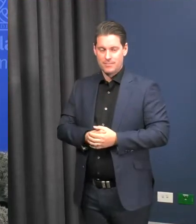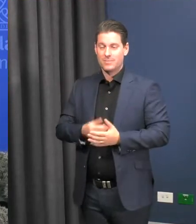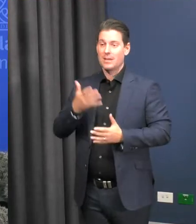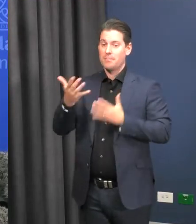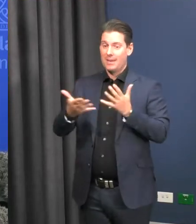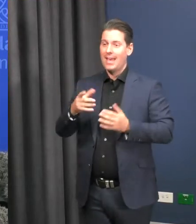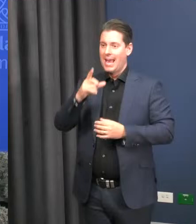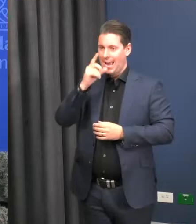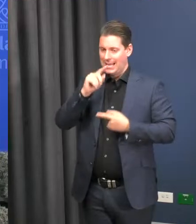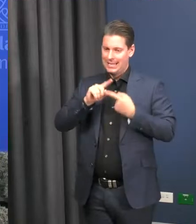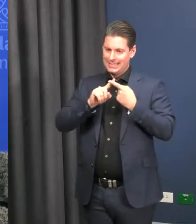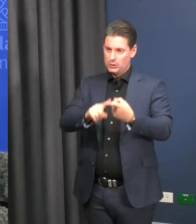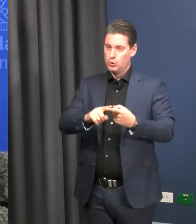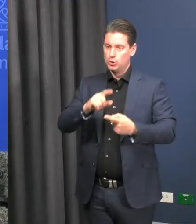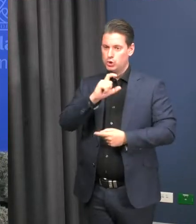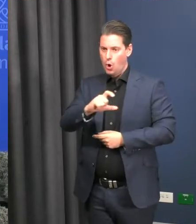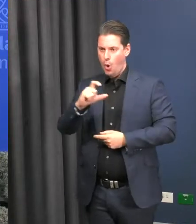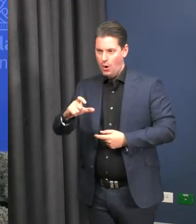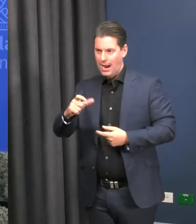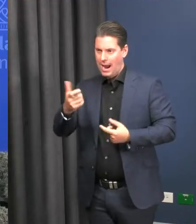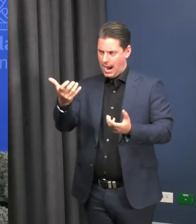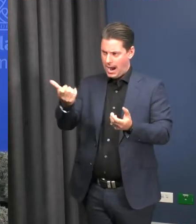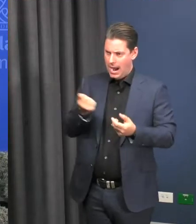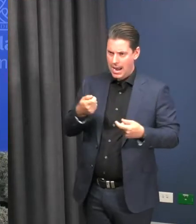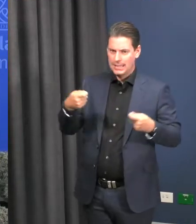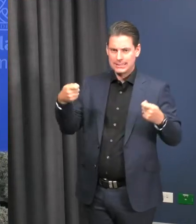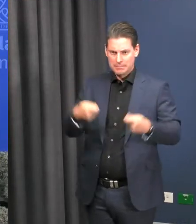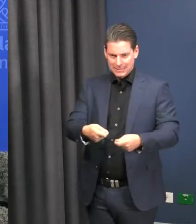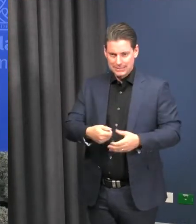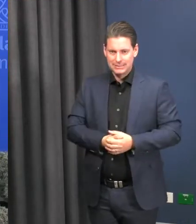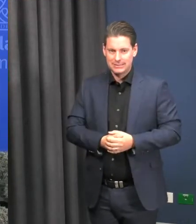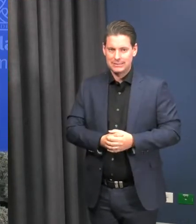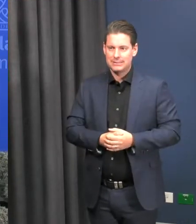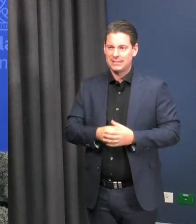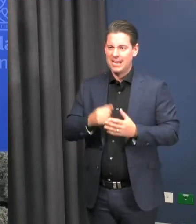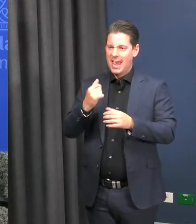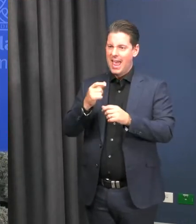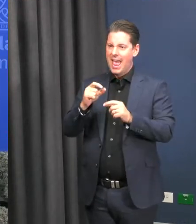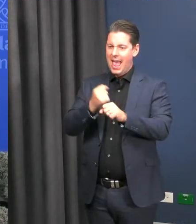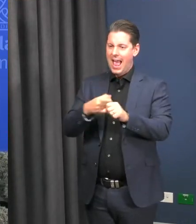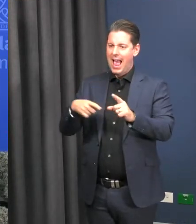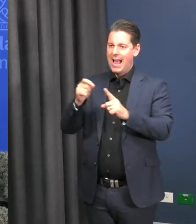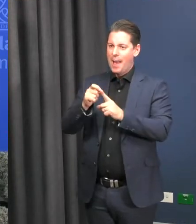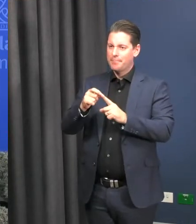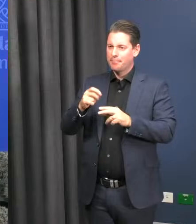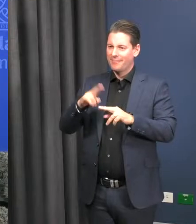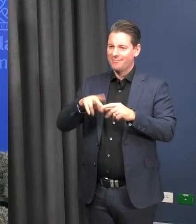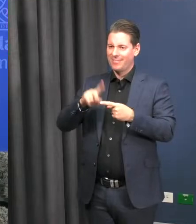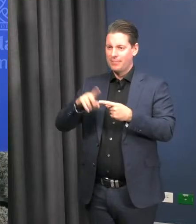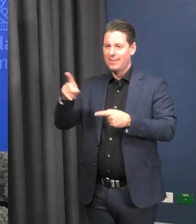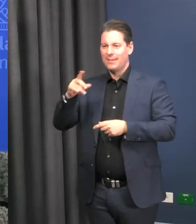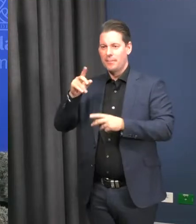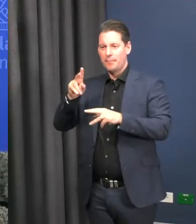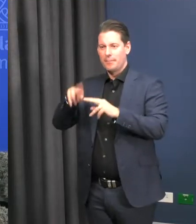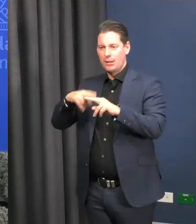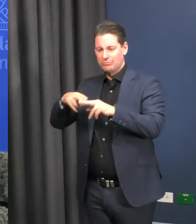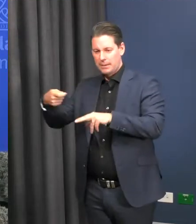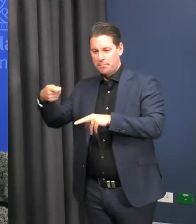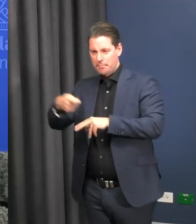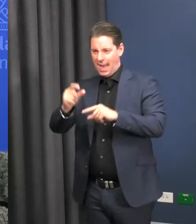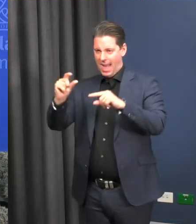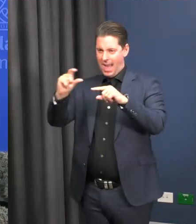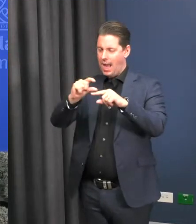childcare subsidy. The service can waive gap fees for families, and children will get unlimited allowable absences for